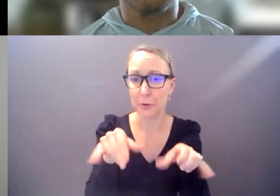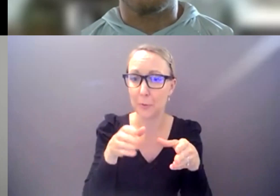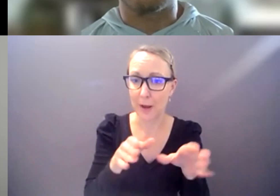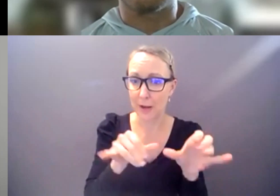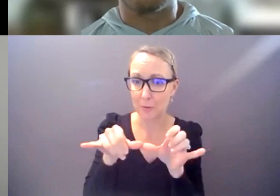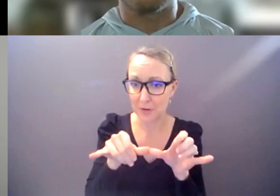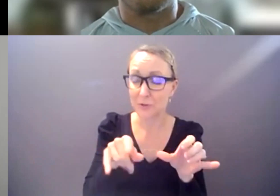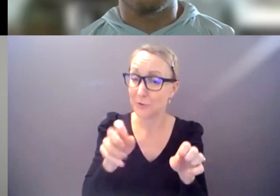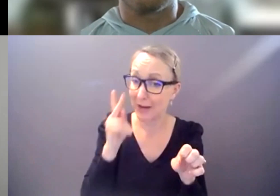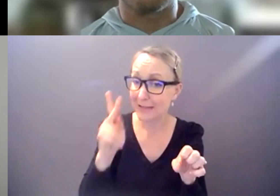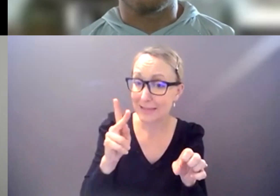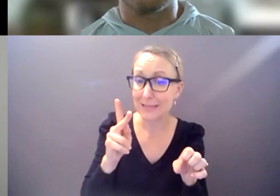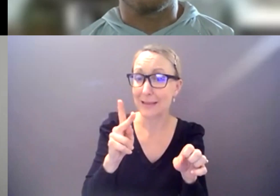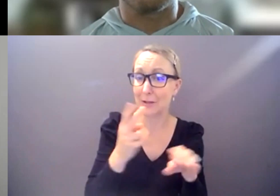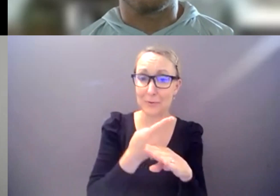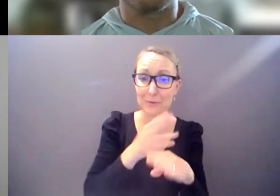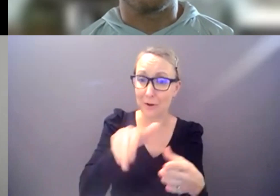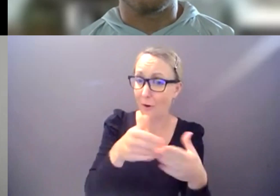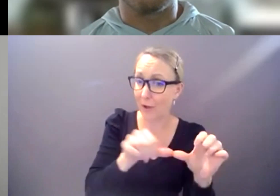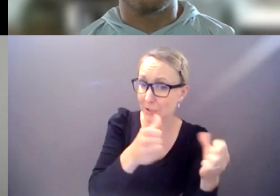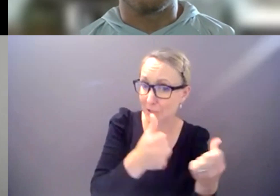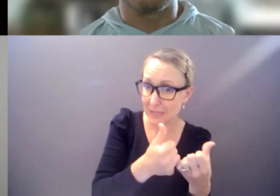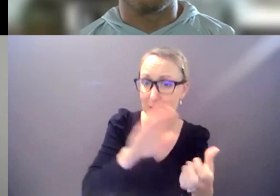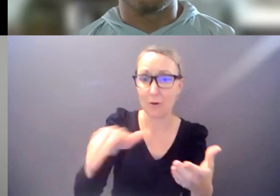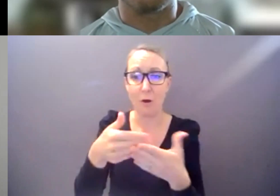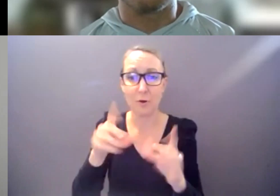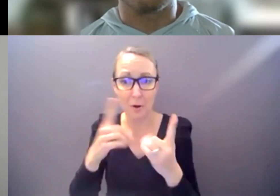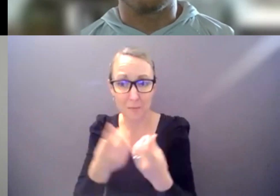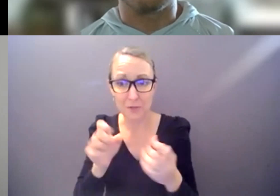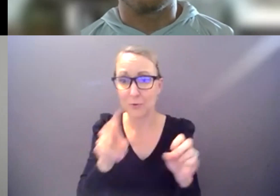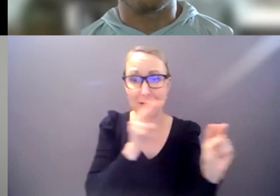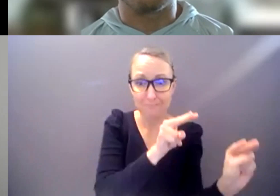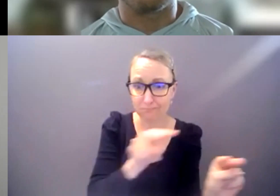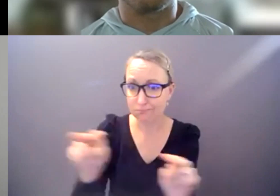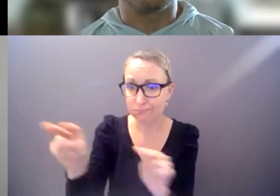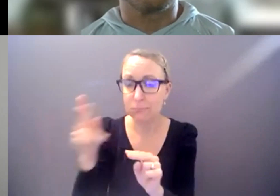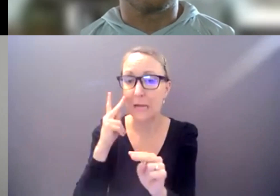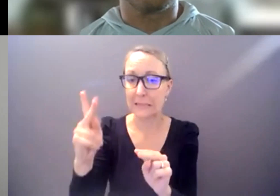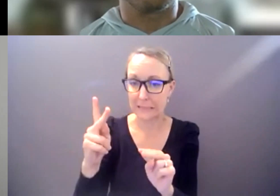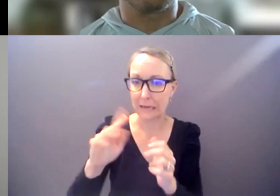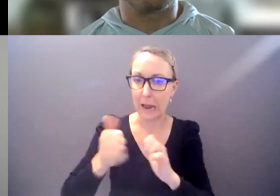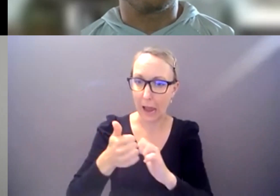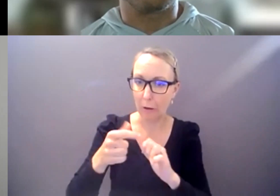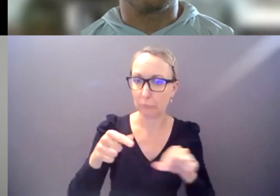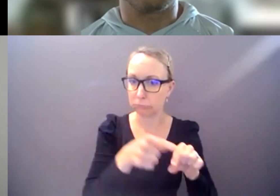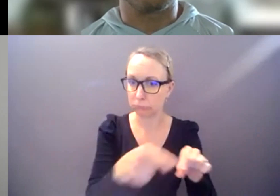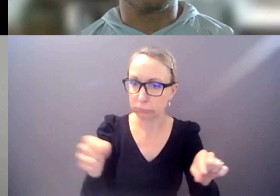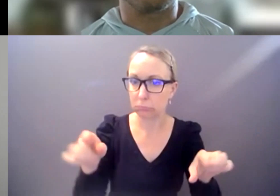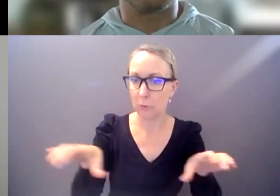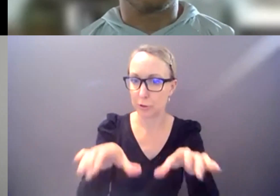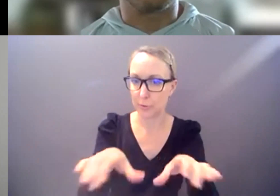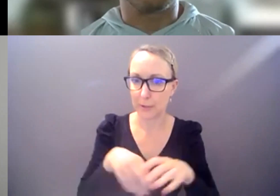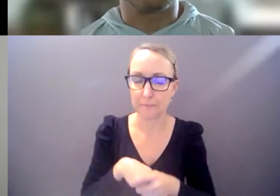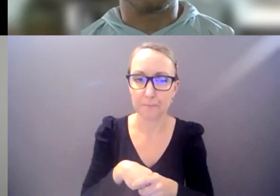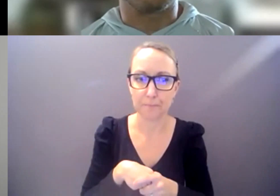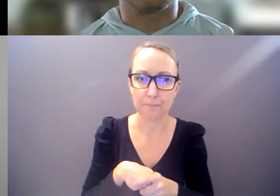across all agencies and really departments where we're at. But also, I think I